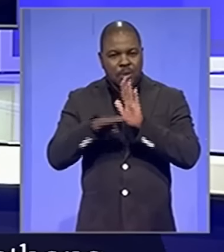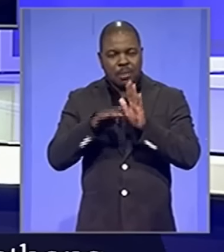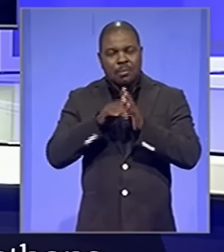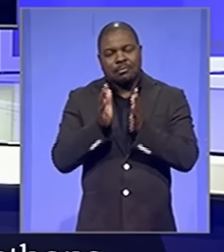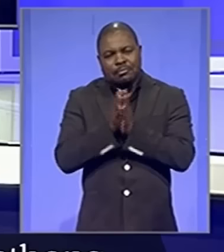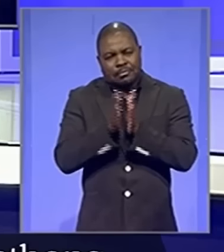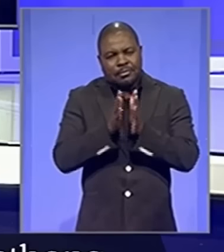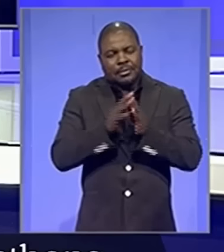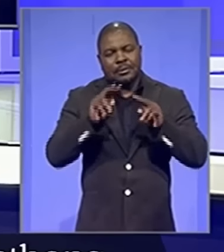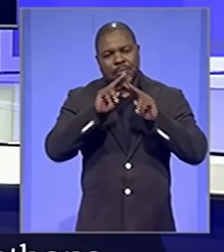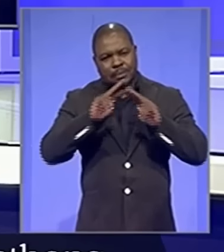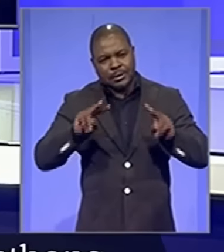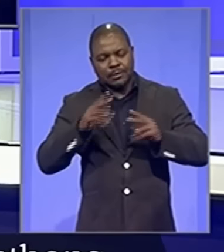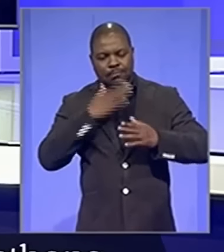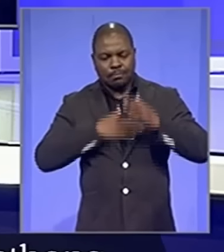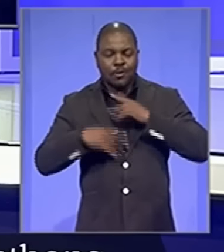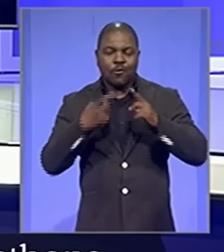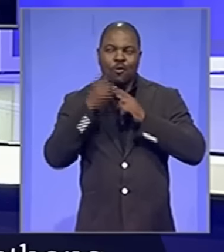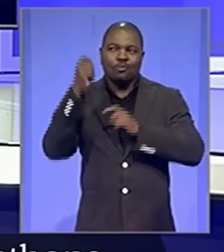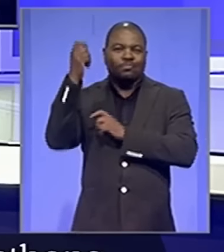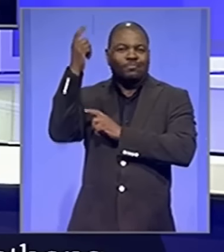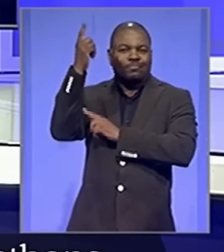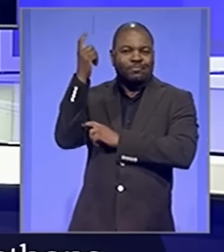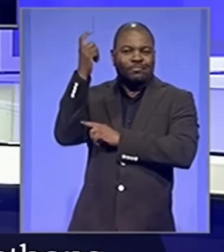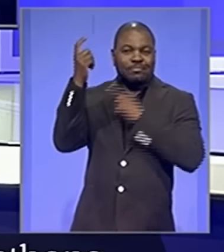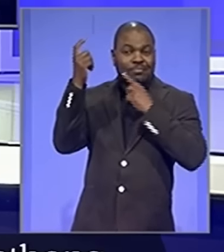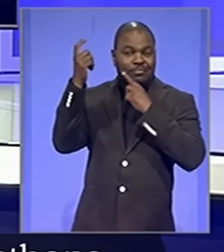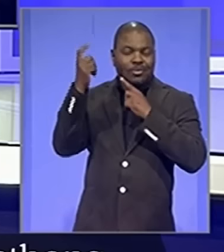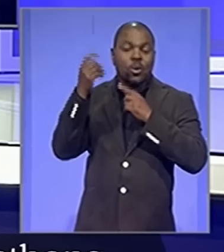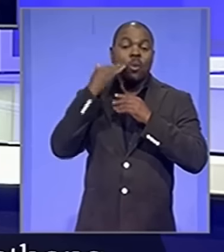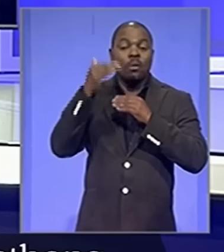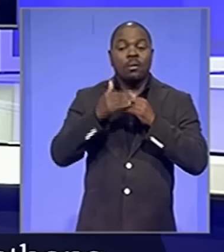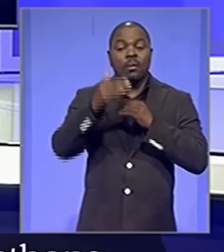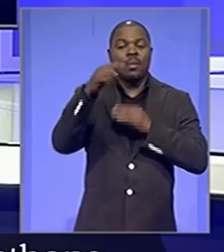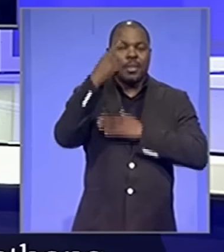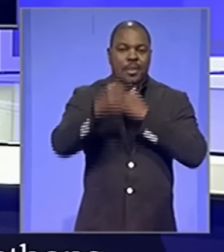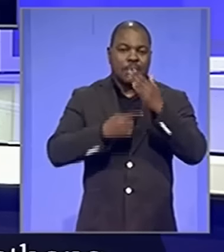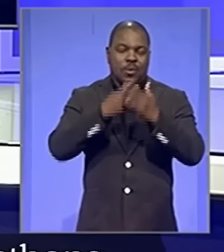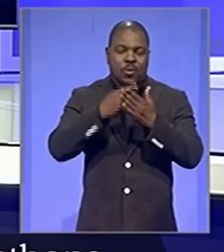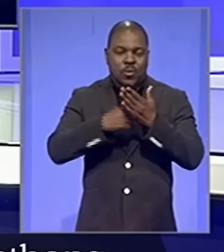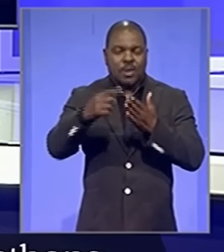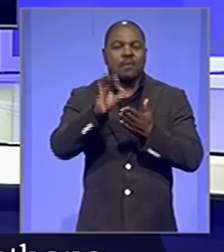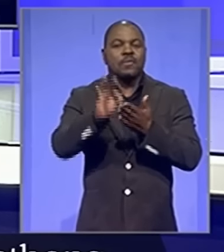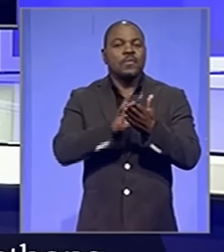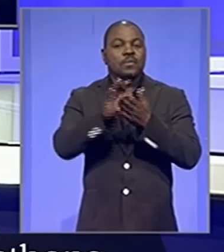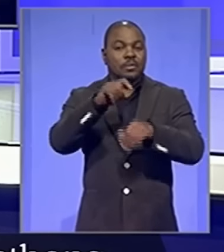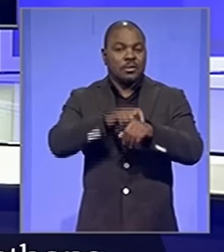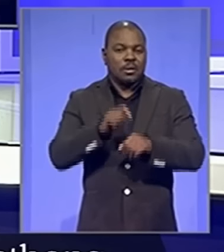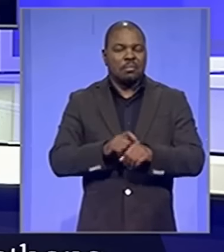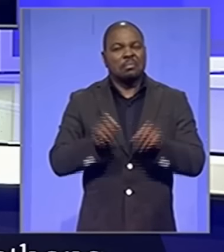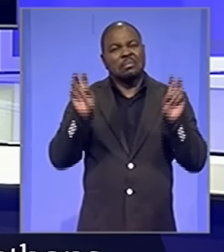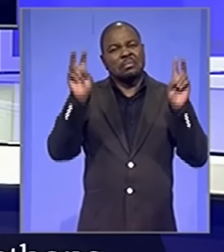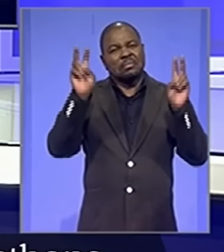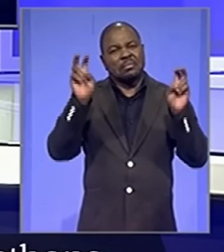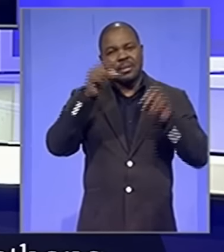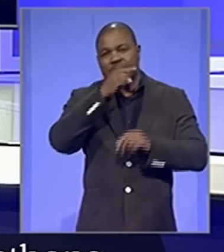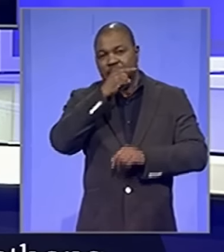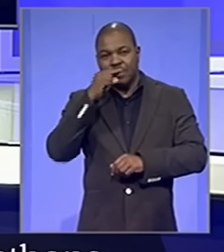kgotlelelo go tswa go badimo ge go swarwa dikgetho tsa bosetšhaba beke e tlago moletlo wo o tsebiwa go bjalo